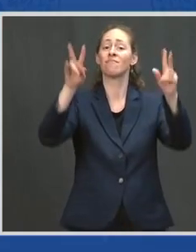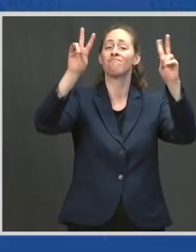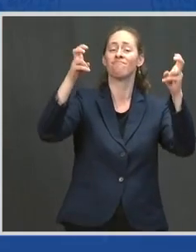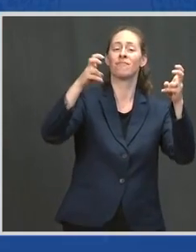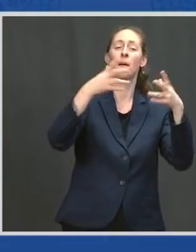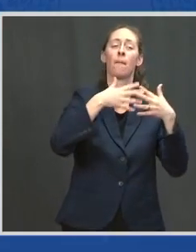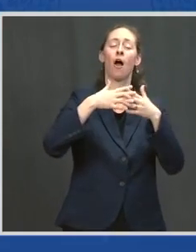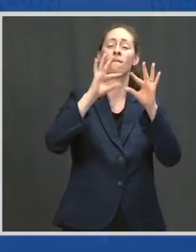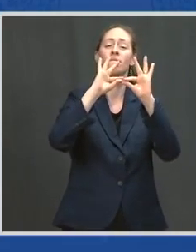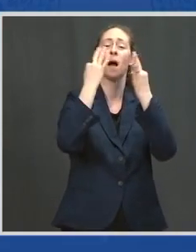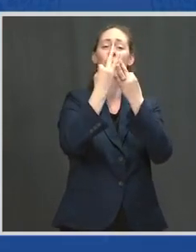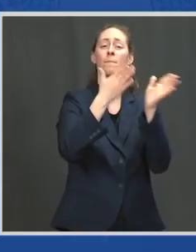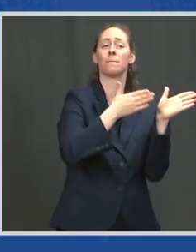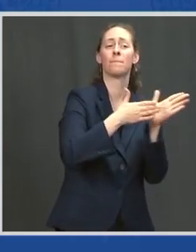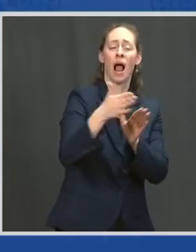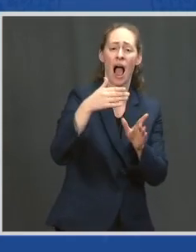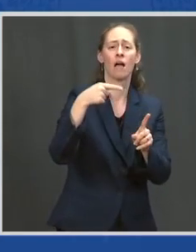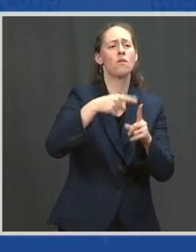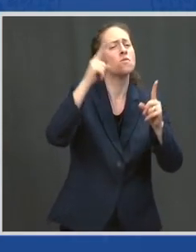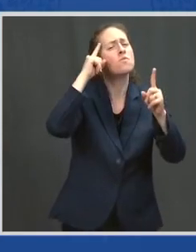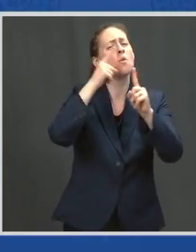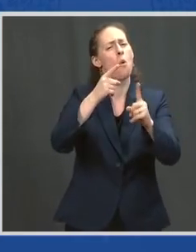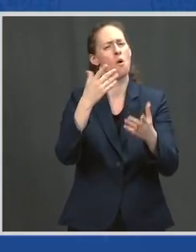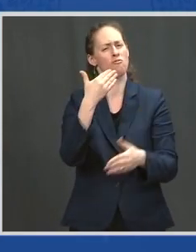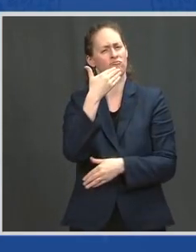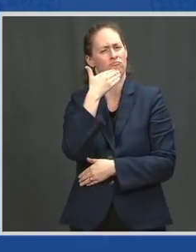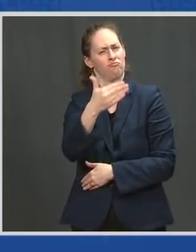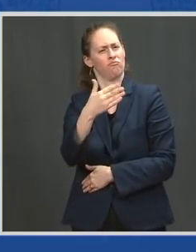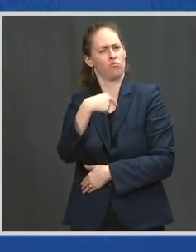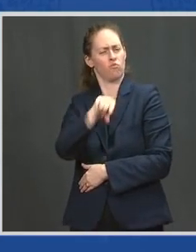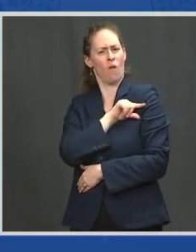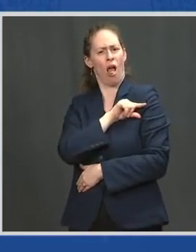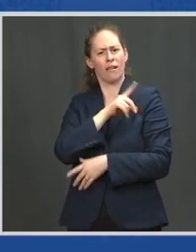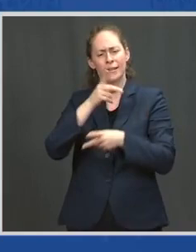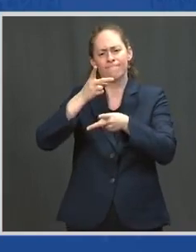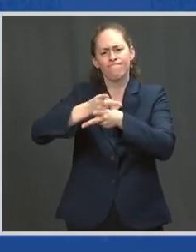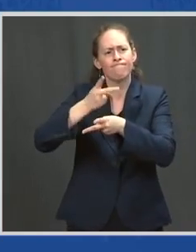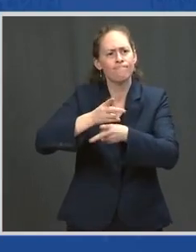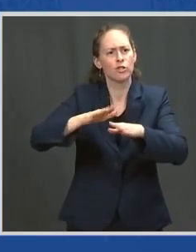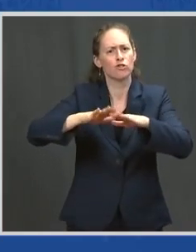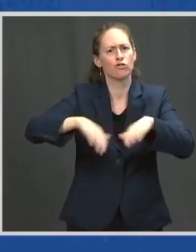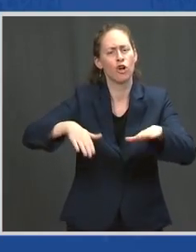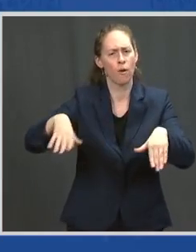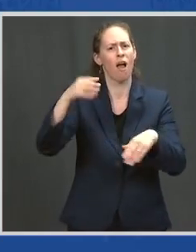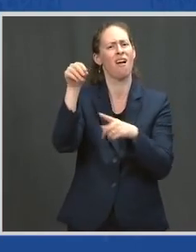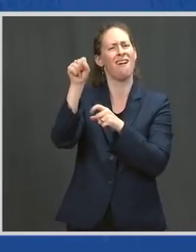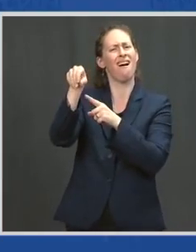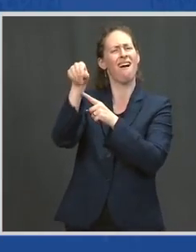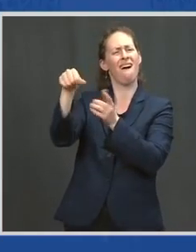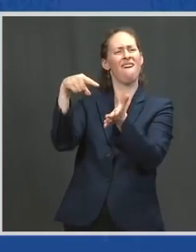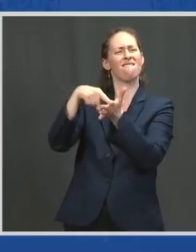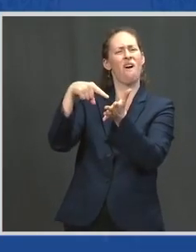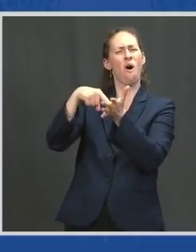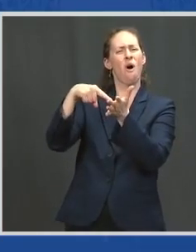quality, affordable child care, helping parents go back to work, providing a lifeline of benefits